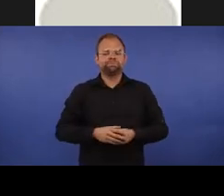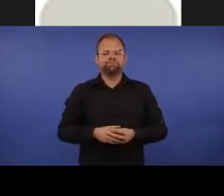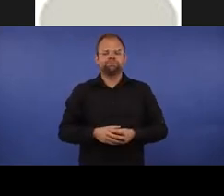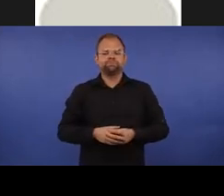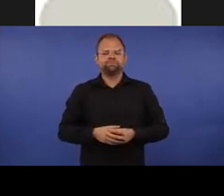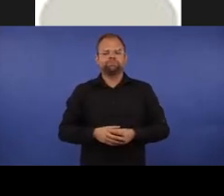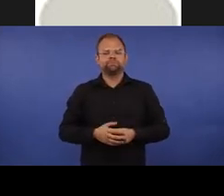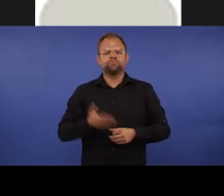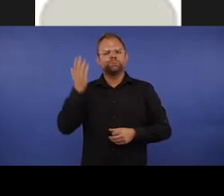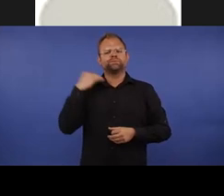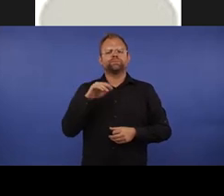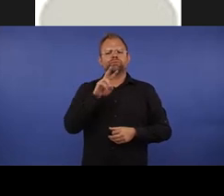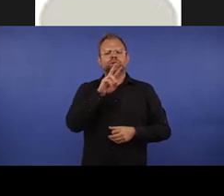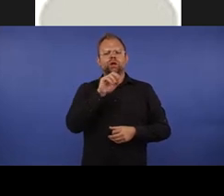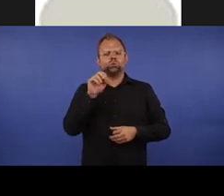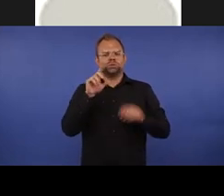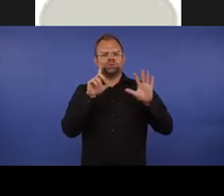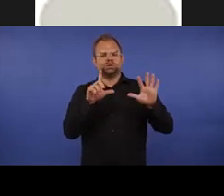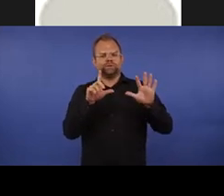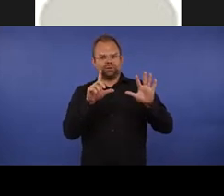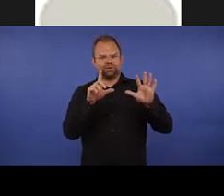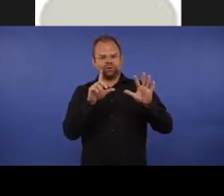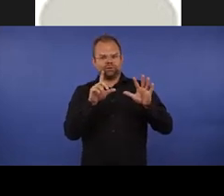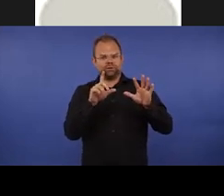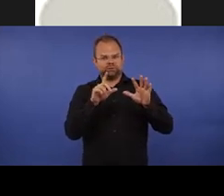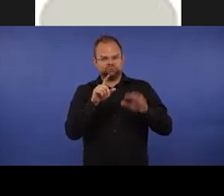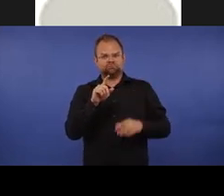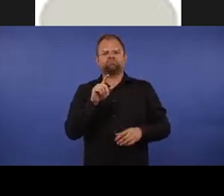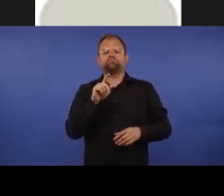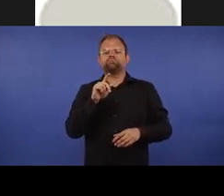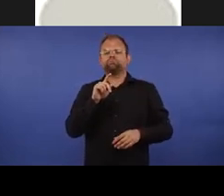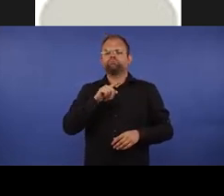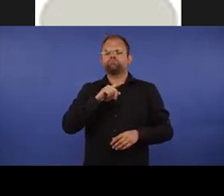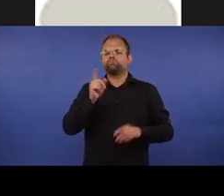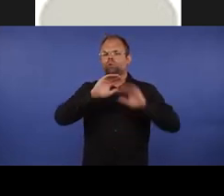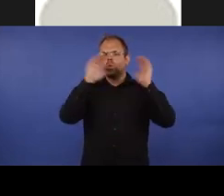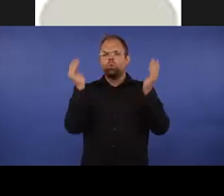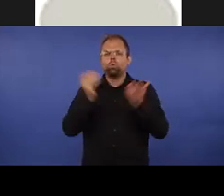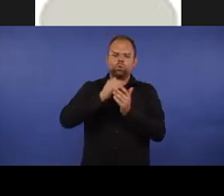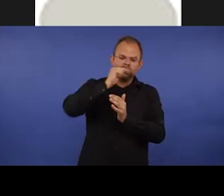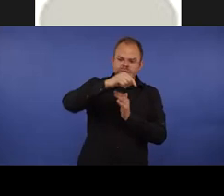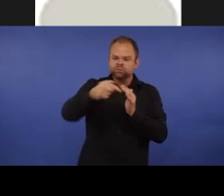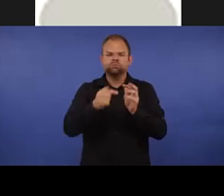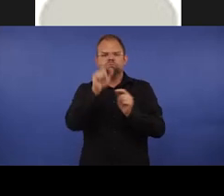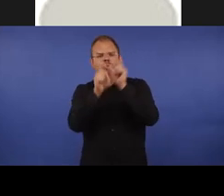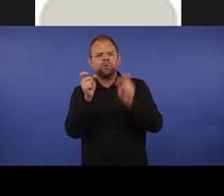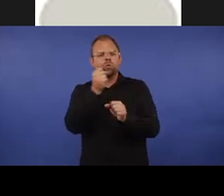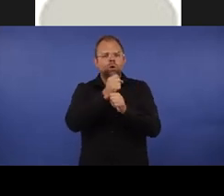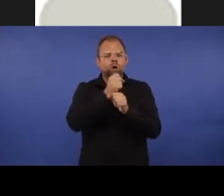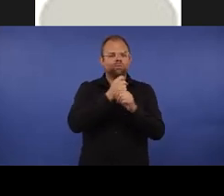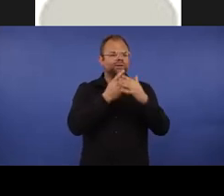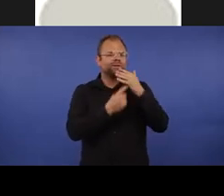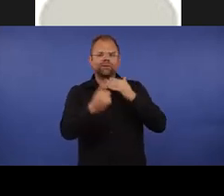are working on independent living is really critical. And we can see in the